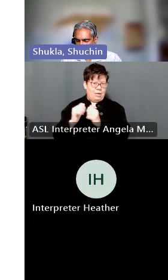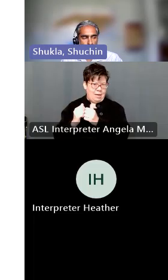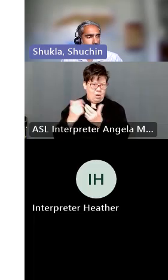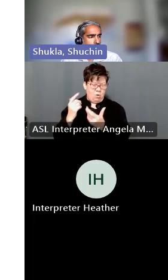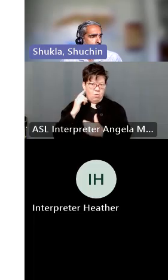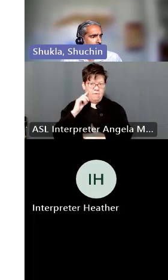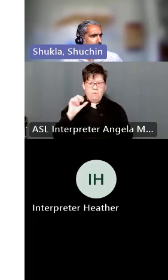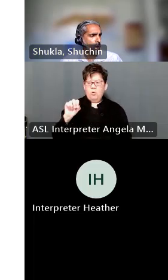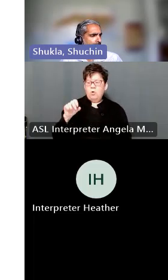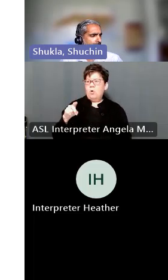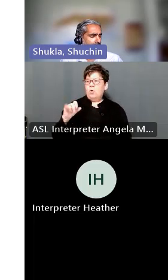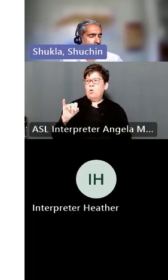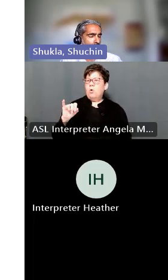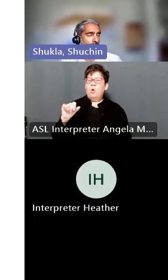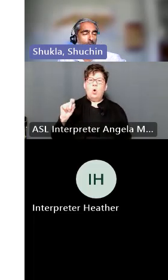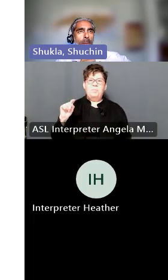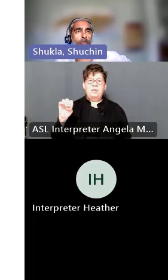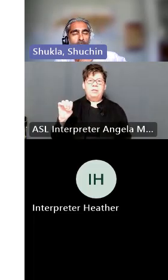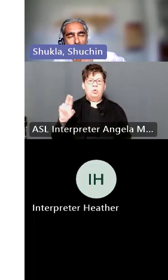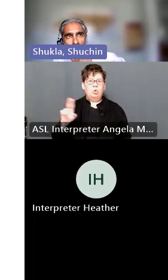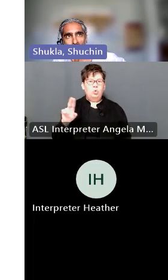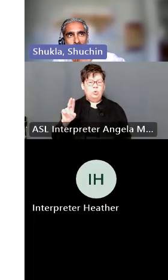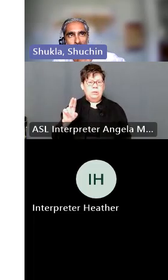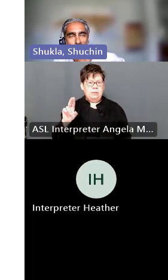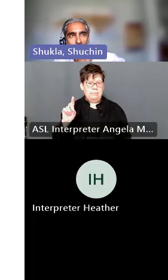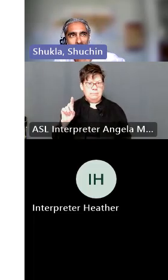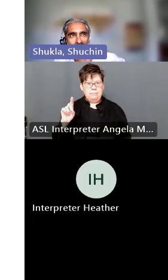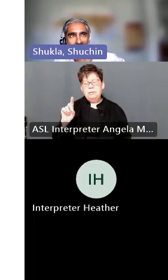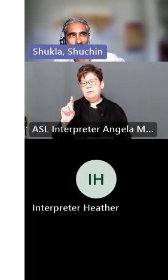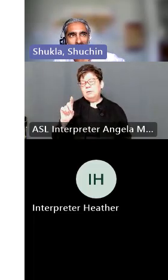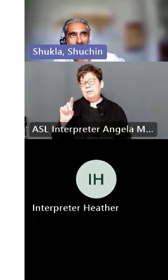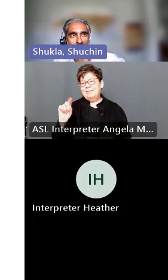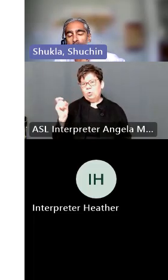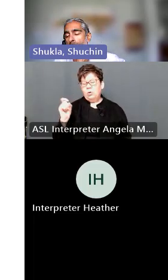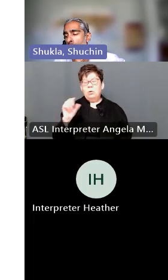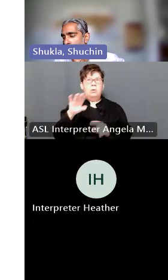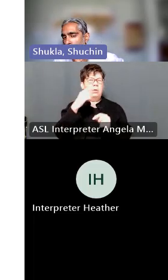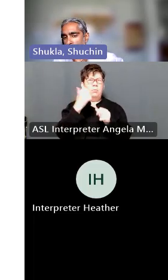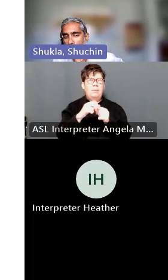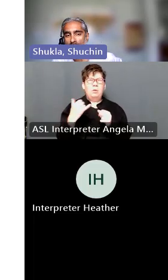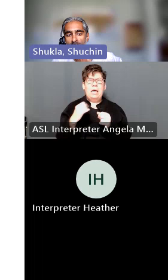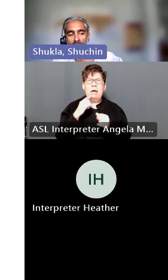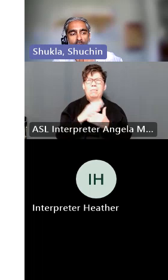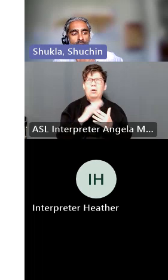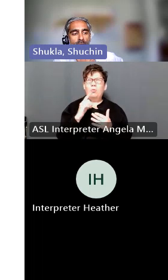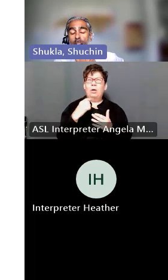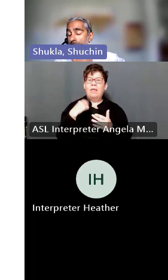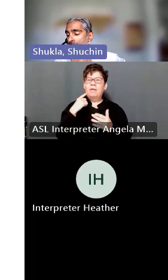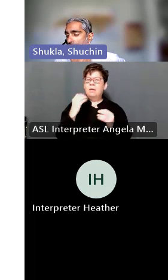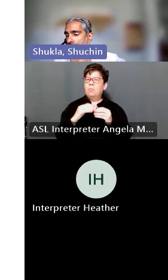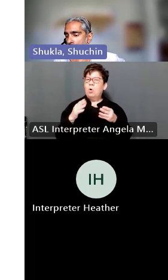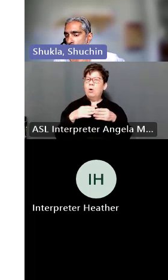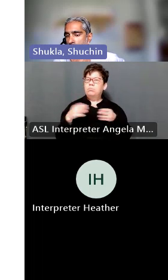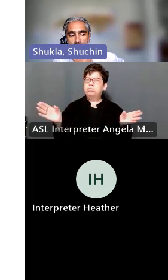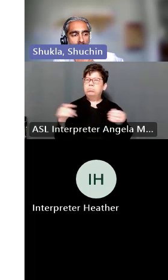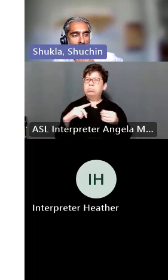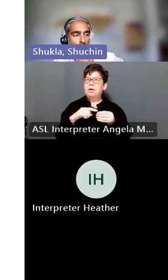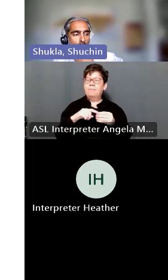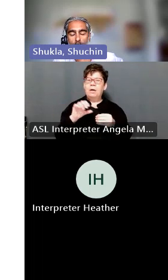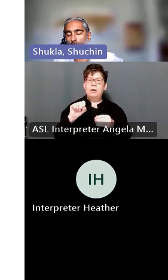use disorder. And though I don't remember now, but in part 1, I think we talked a little bit more broadly about substance